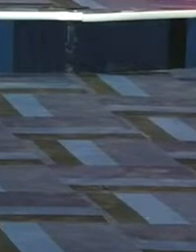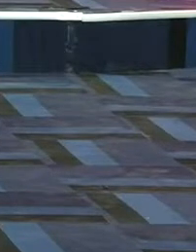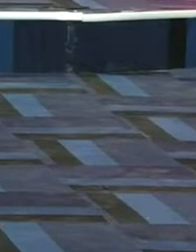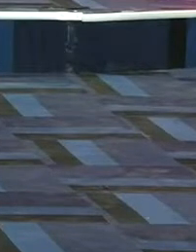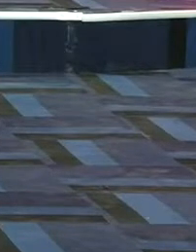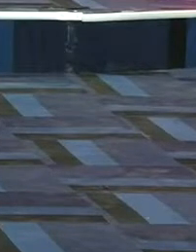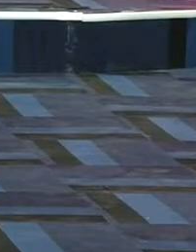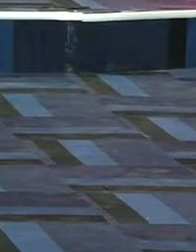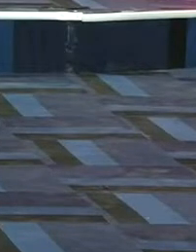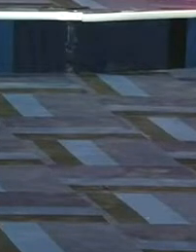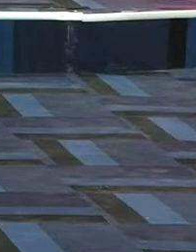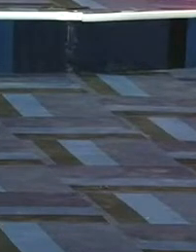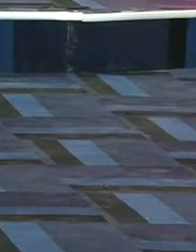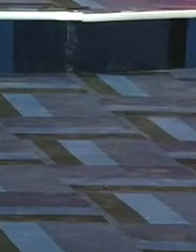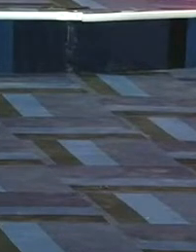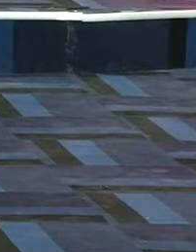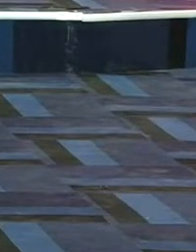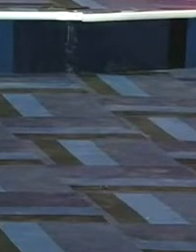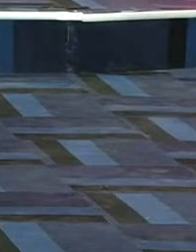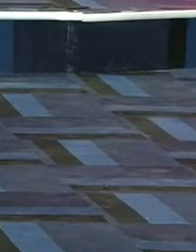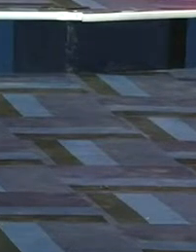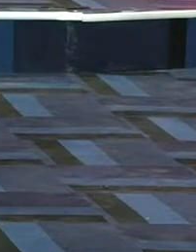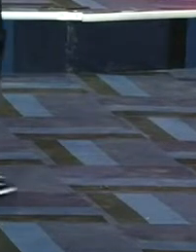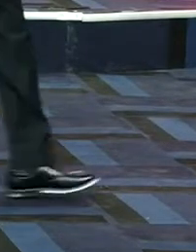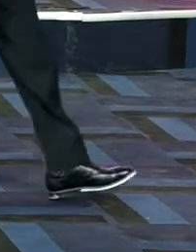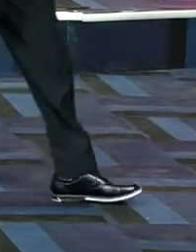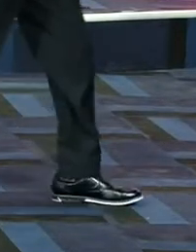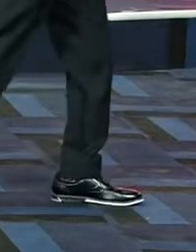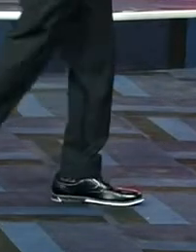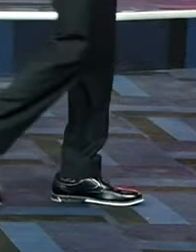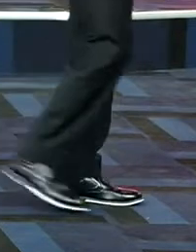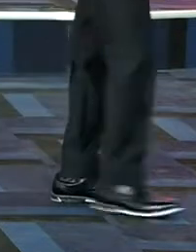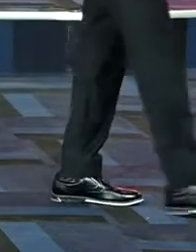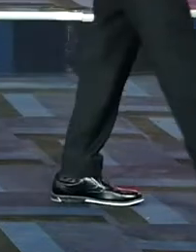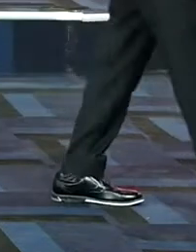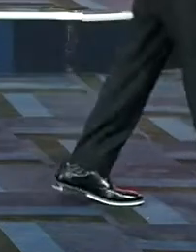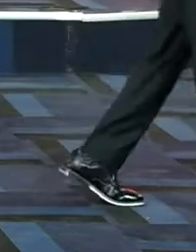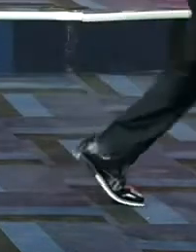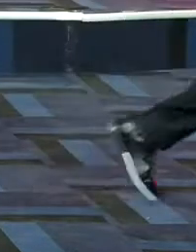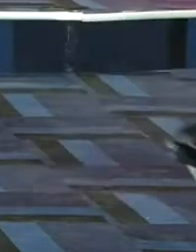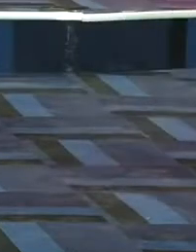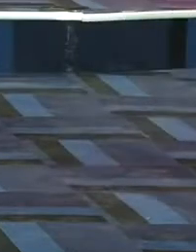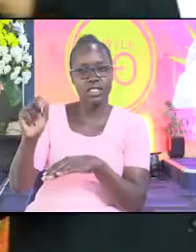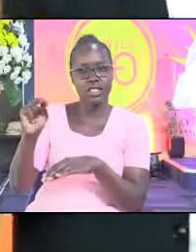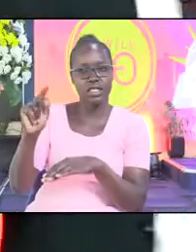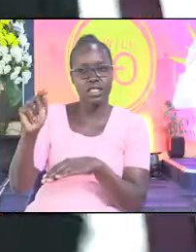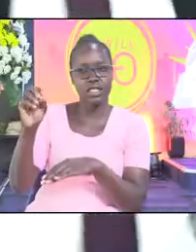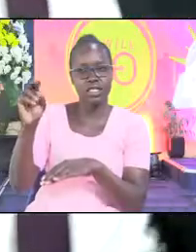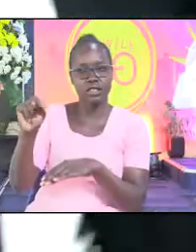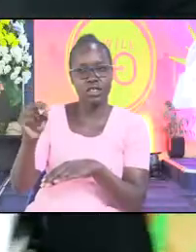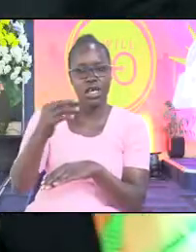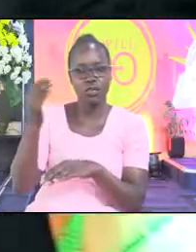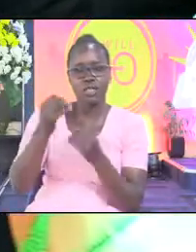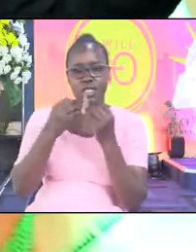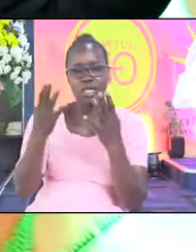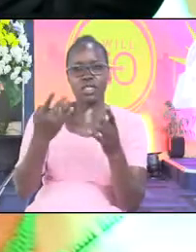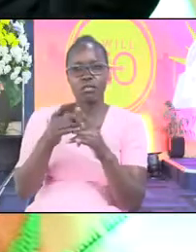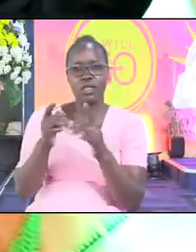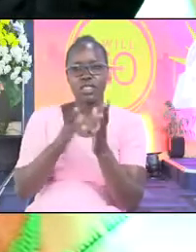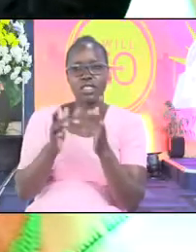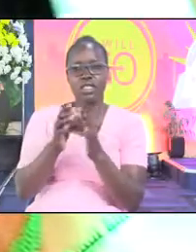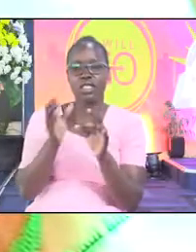I bring to you a Christ-centered ministry. At Santon, I preach nothing but Jesus Christ and Him